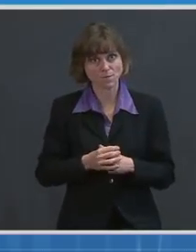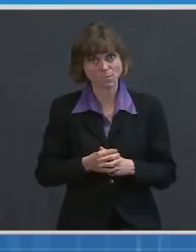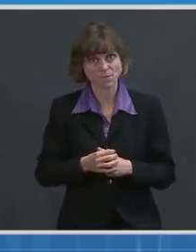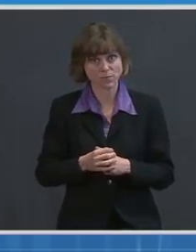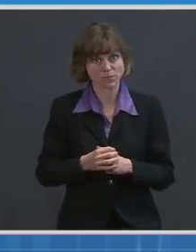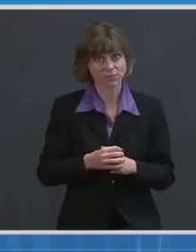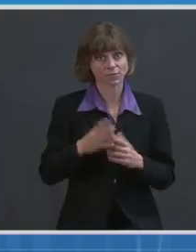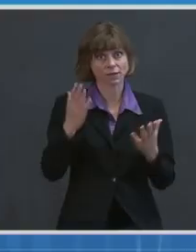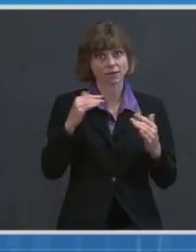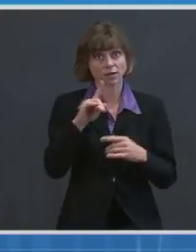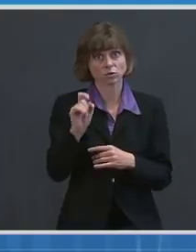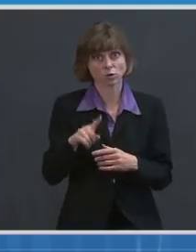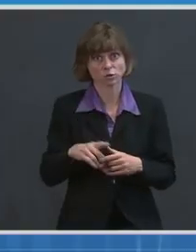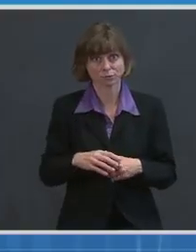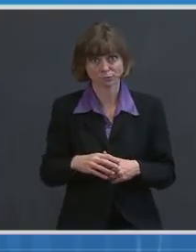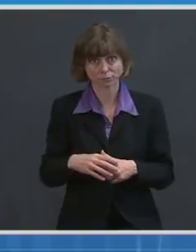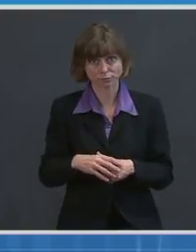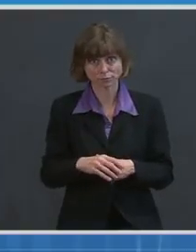Next question.